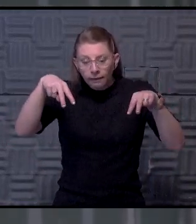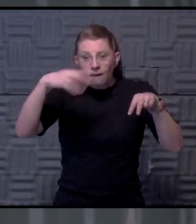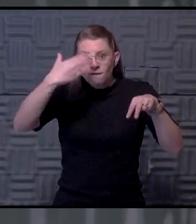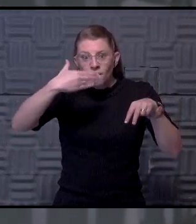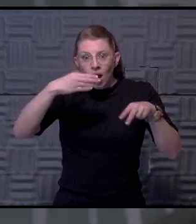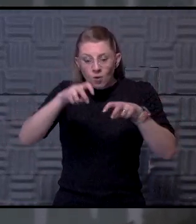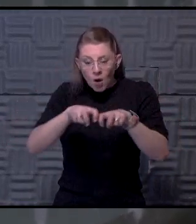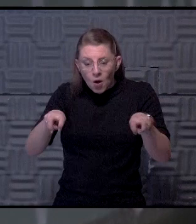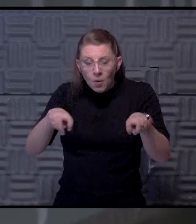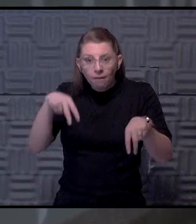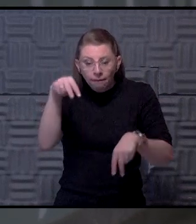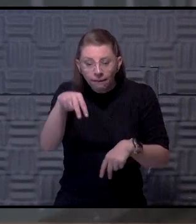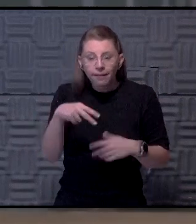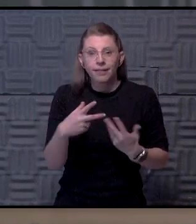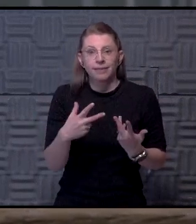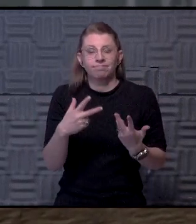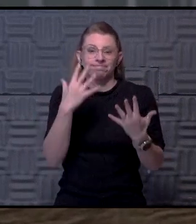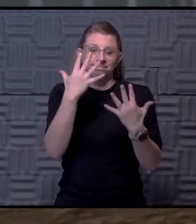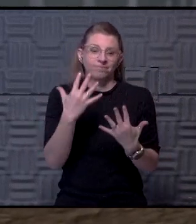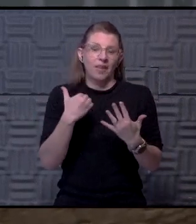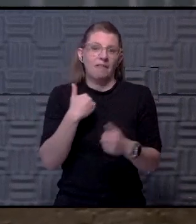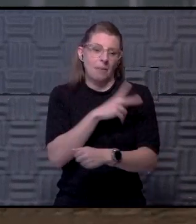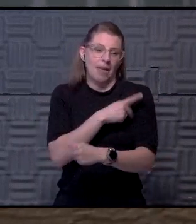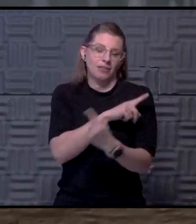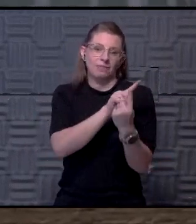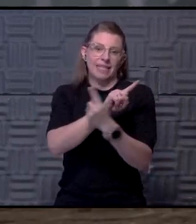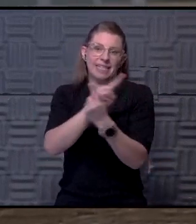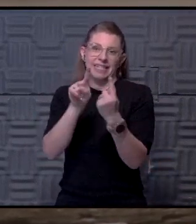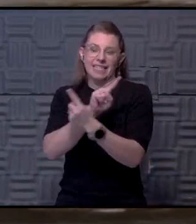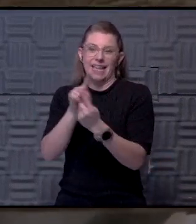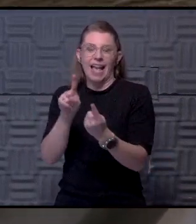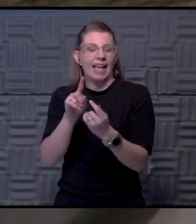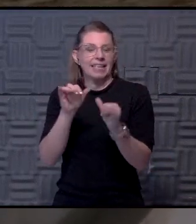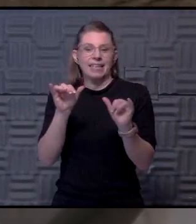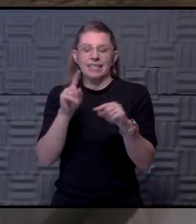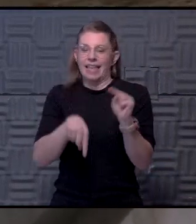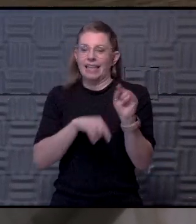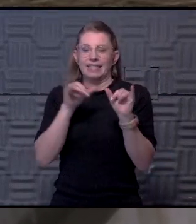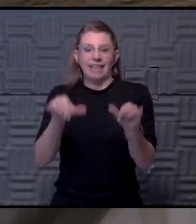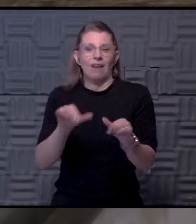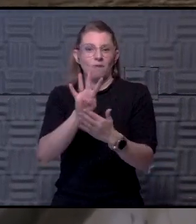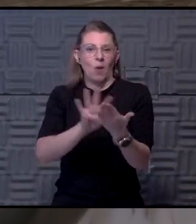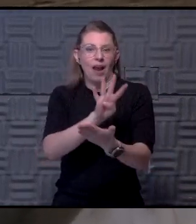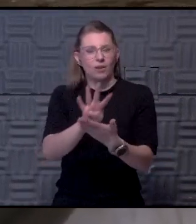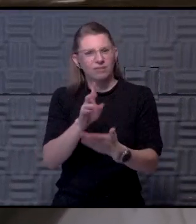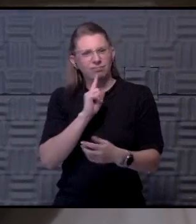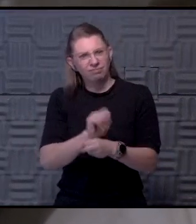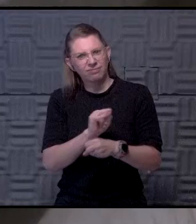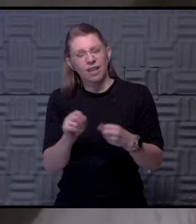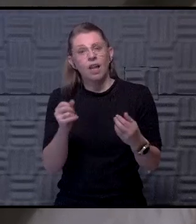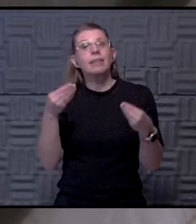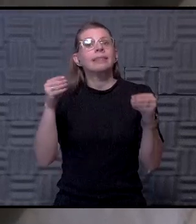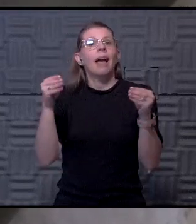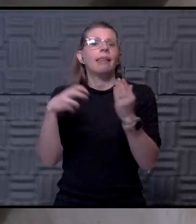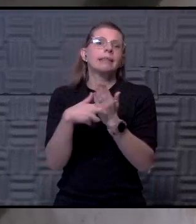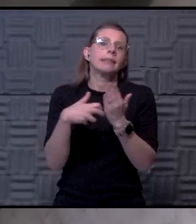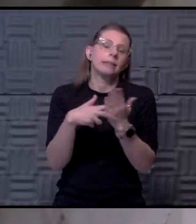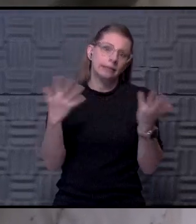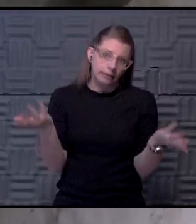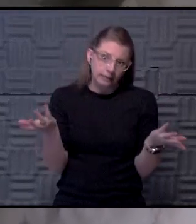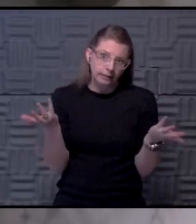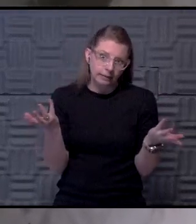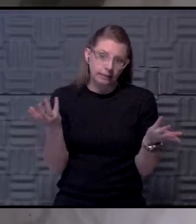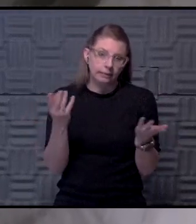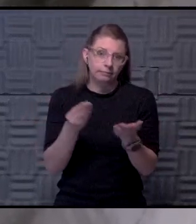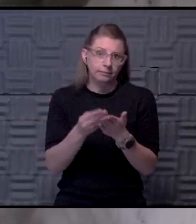What do you got here? Unfortunately, I have some patients to see, so I can't stay the whole 4 hours. But really, are you selling tickets? Okay, people come. It's a pretty big.